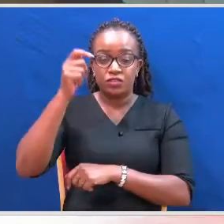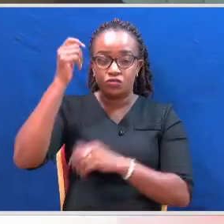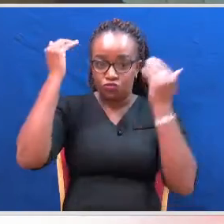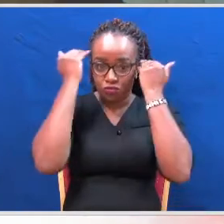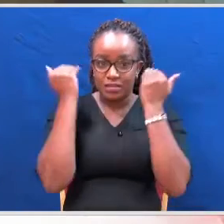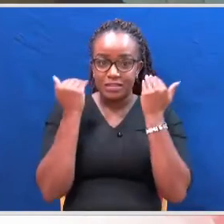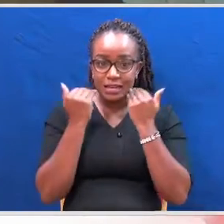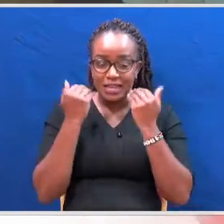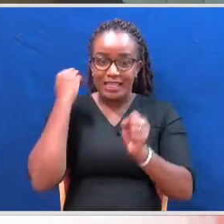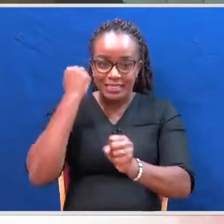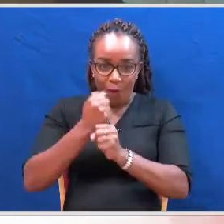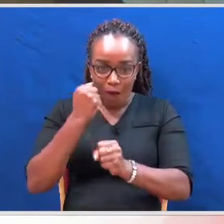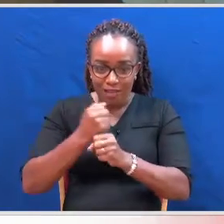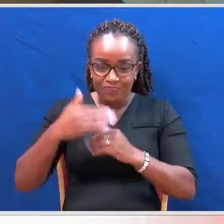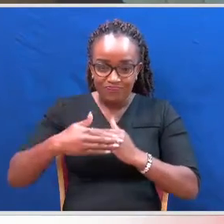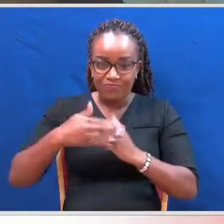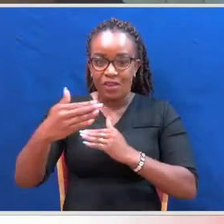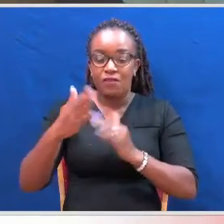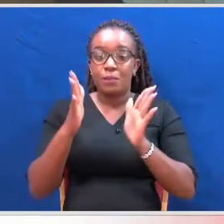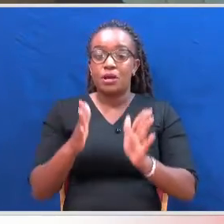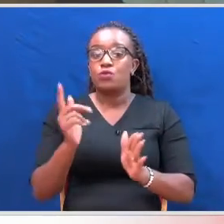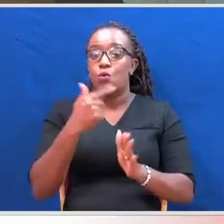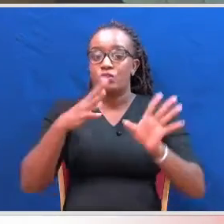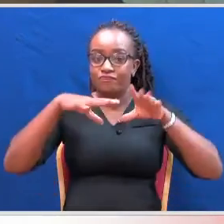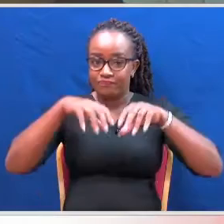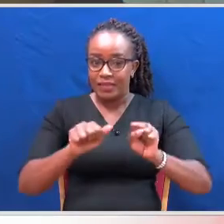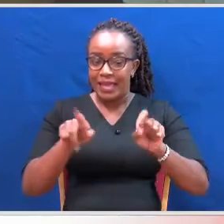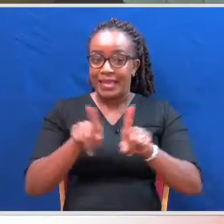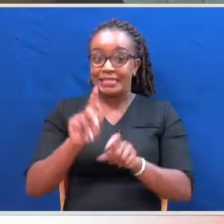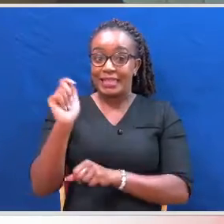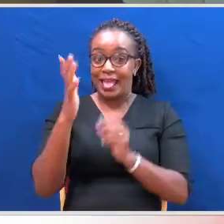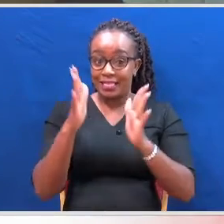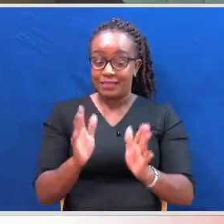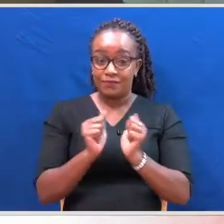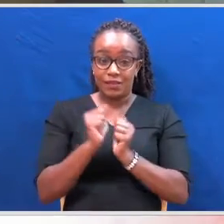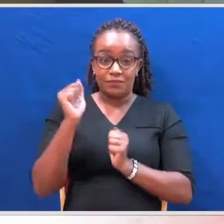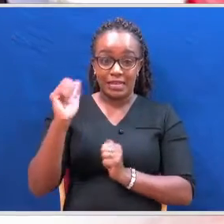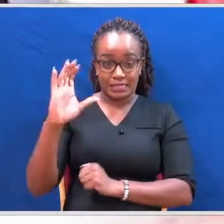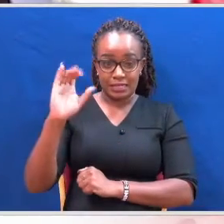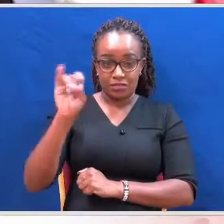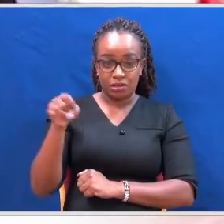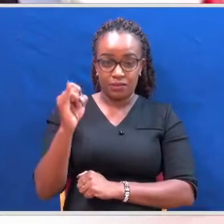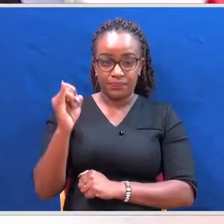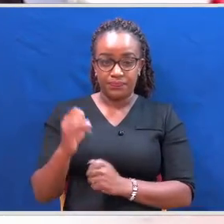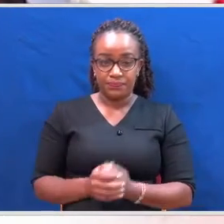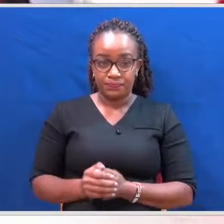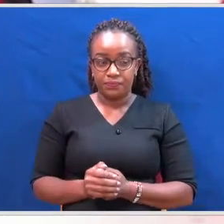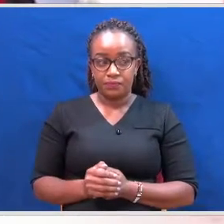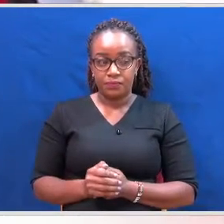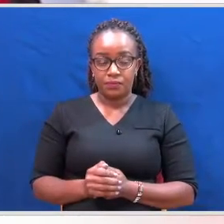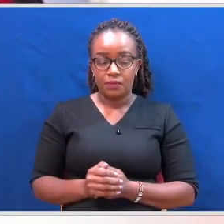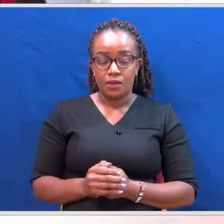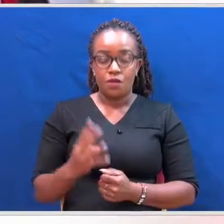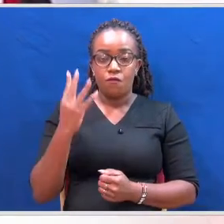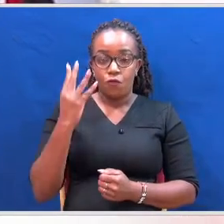for the persons who will take over as Kenya's 15th Chief Justice. Just 4 years since